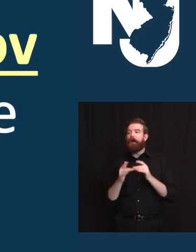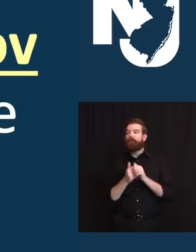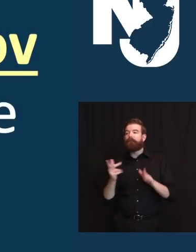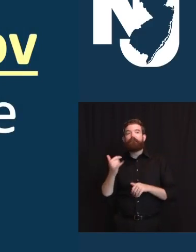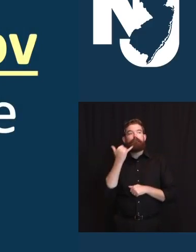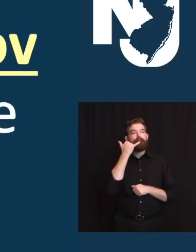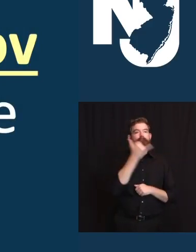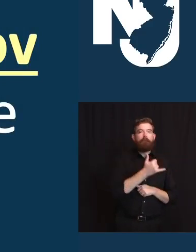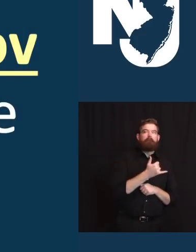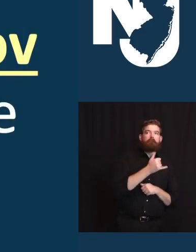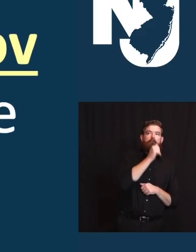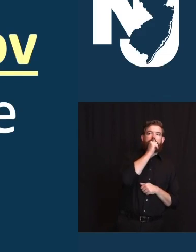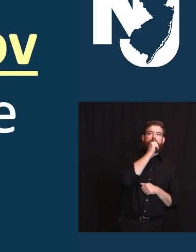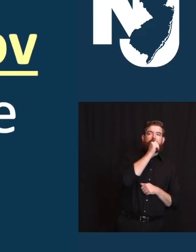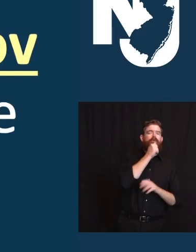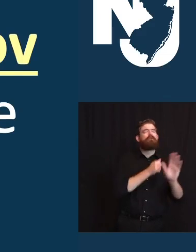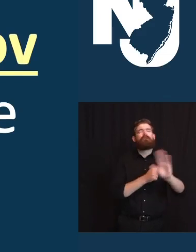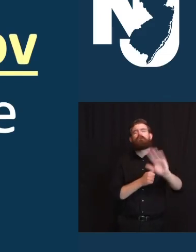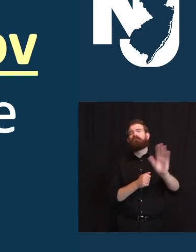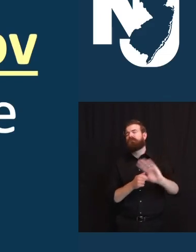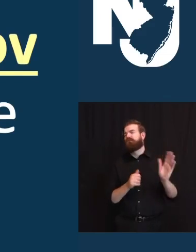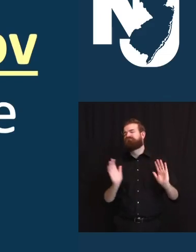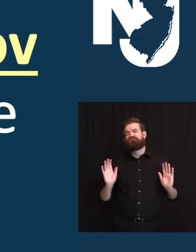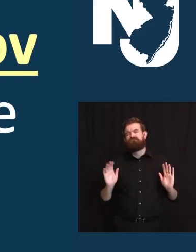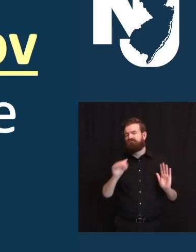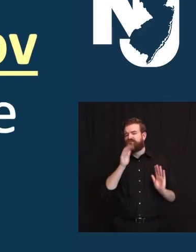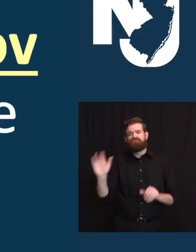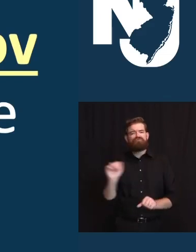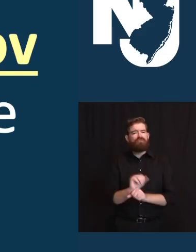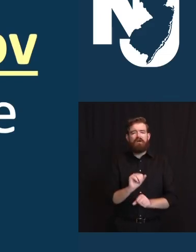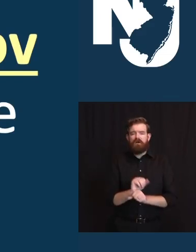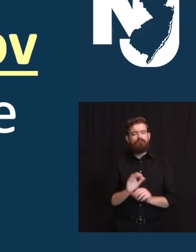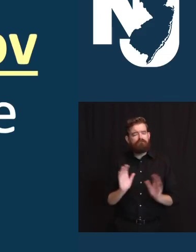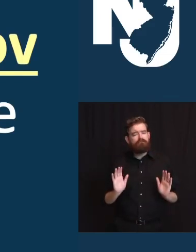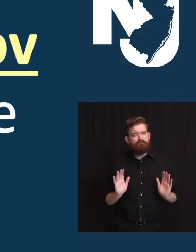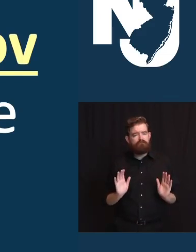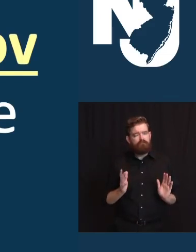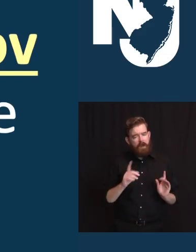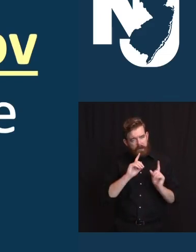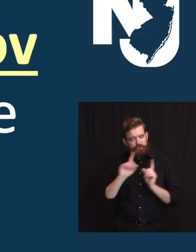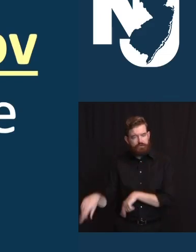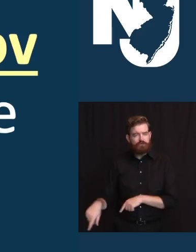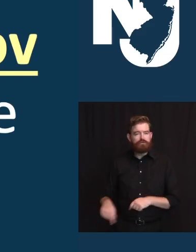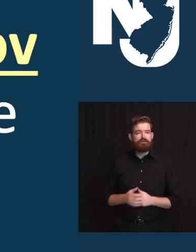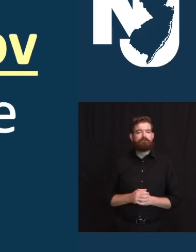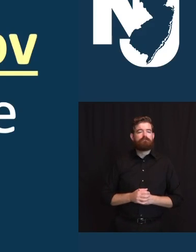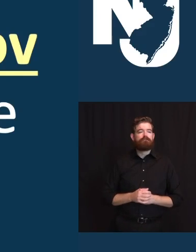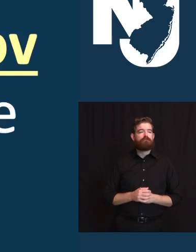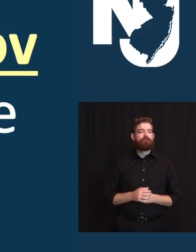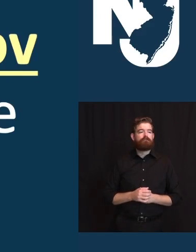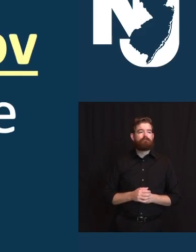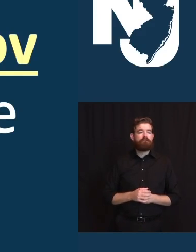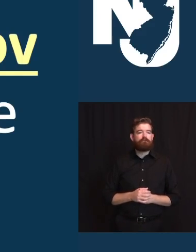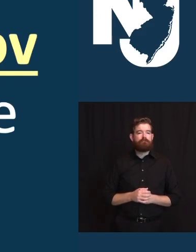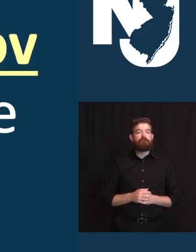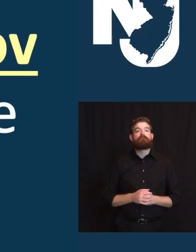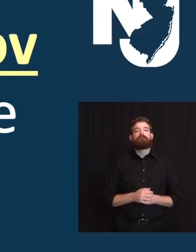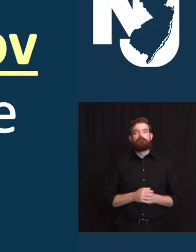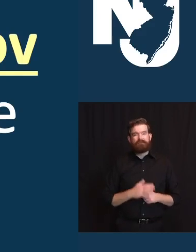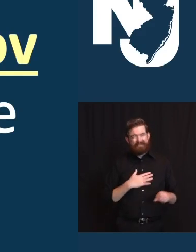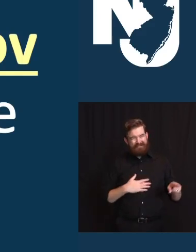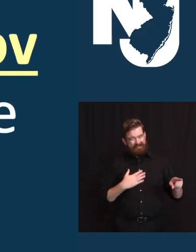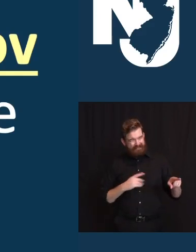in responding to the 2020 census. We are well on our path to exceeding our 2010 response rate, which is critically important because we